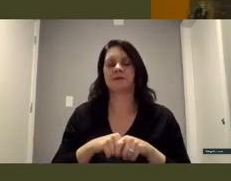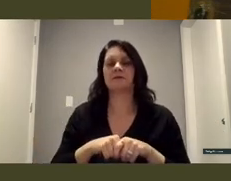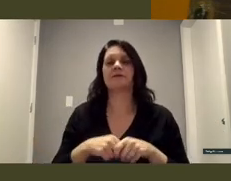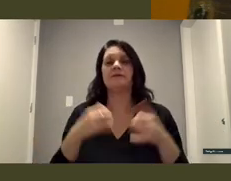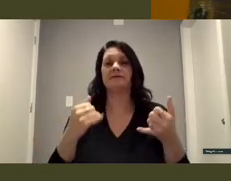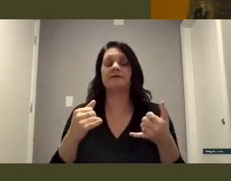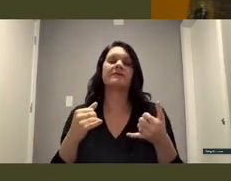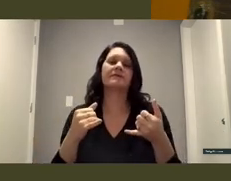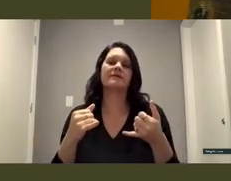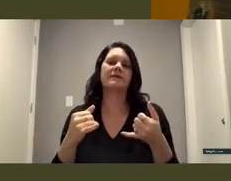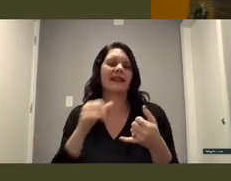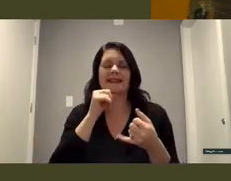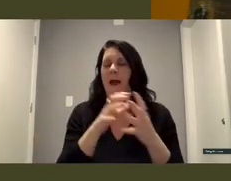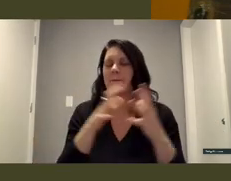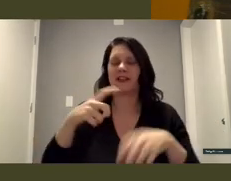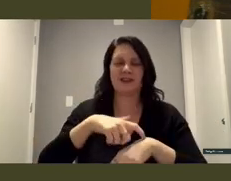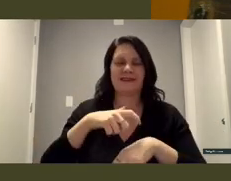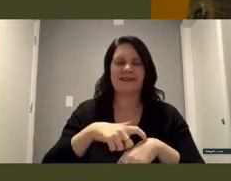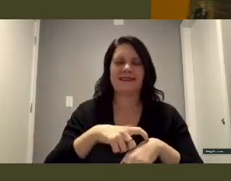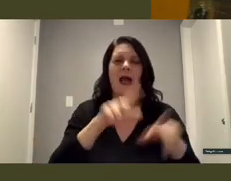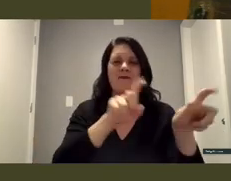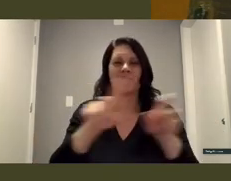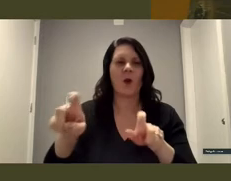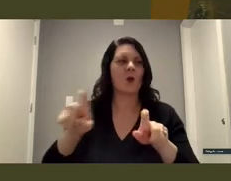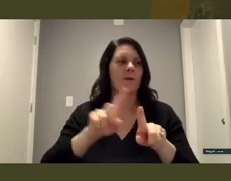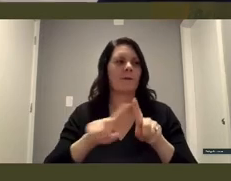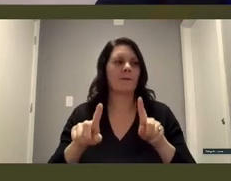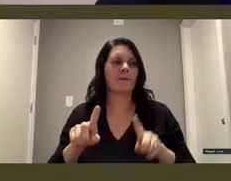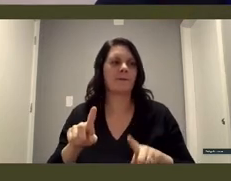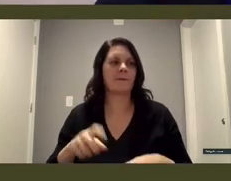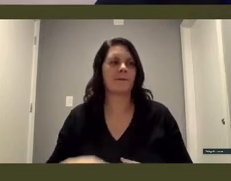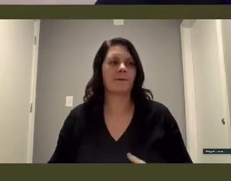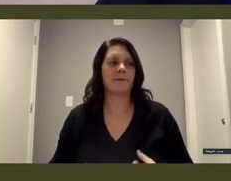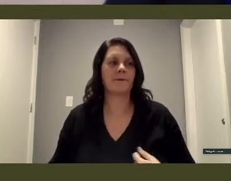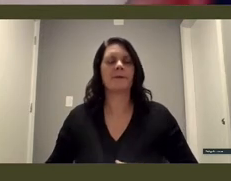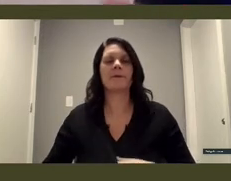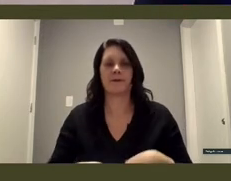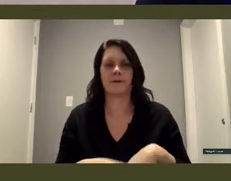vote on that, but I would like to close our poll and see what you think.